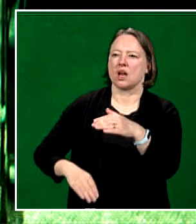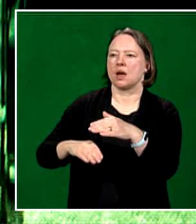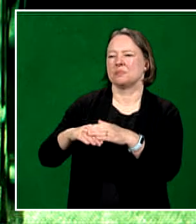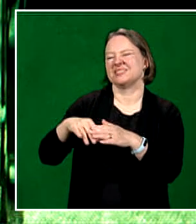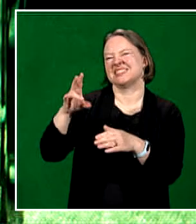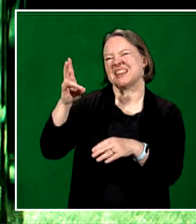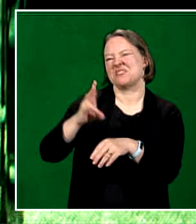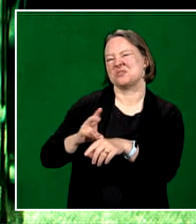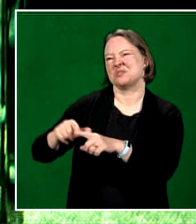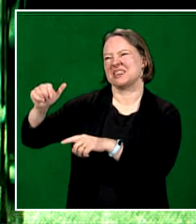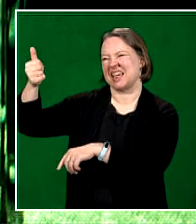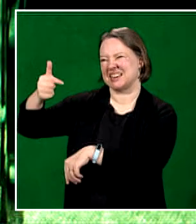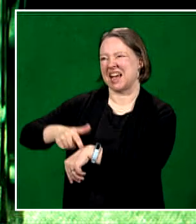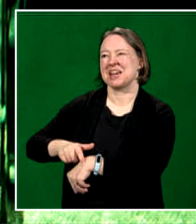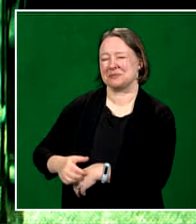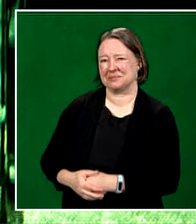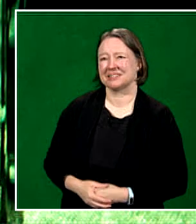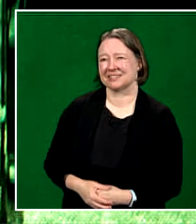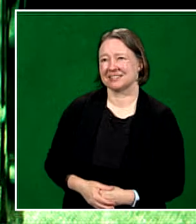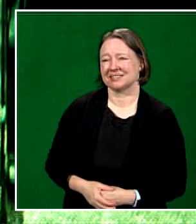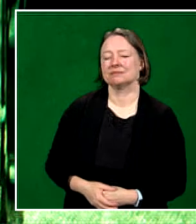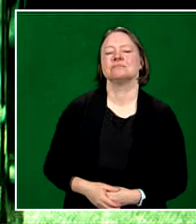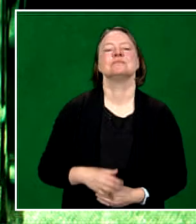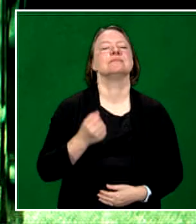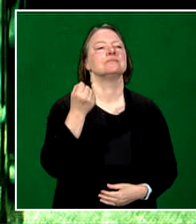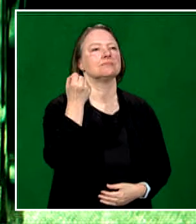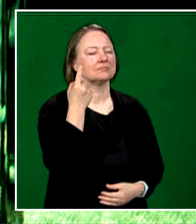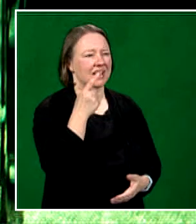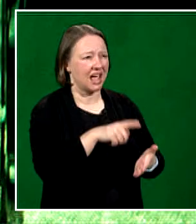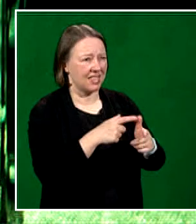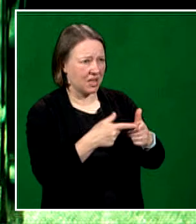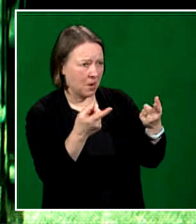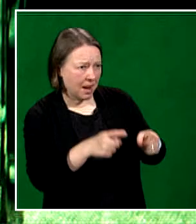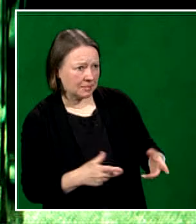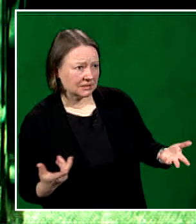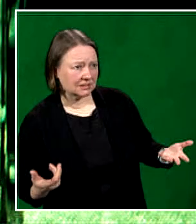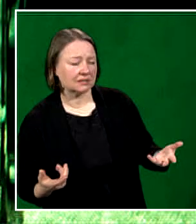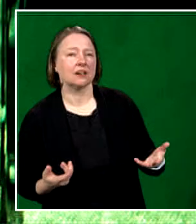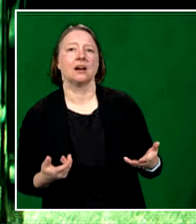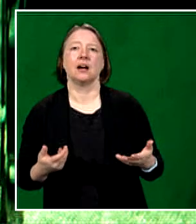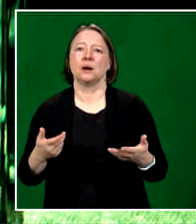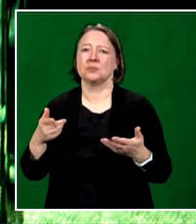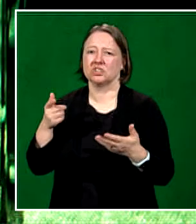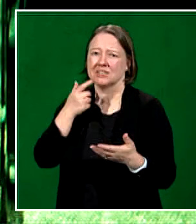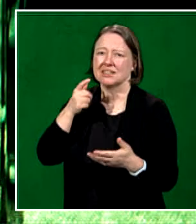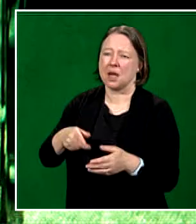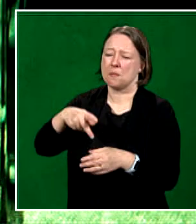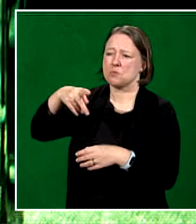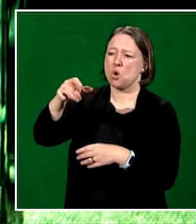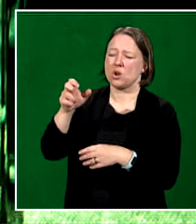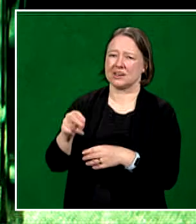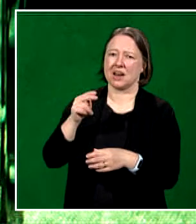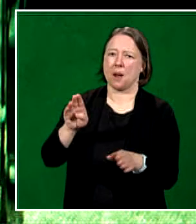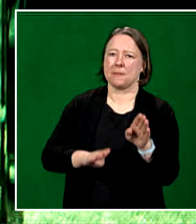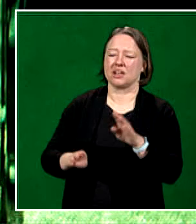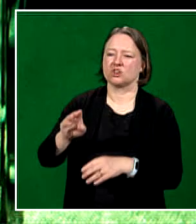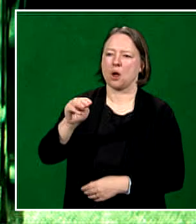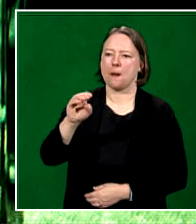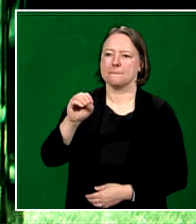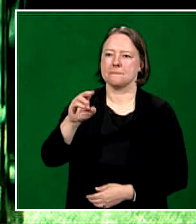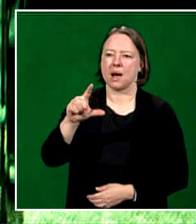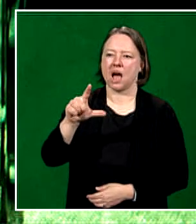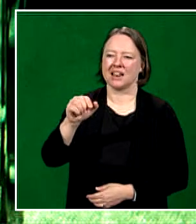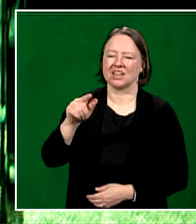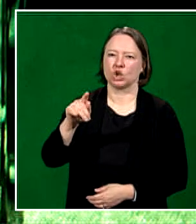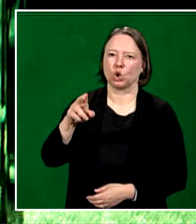10 times, I believe. Mm-hmm. Got it. And then what happens? The proteins are biological molecules, so they can be